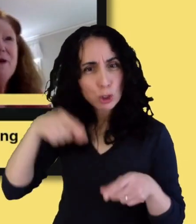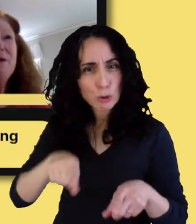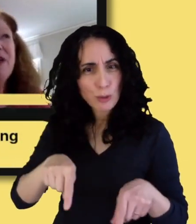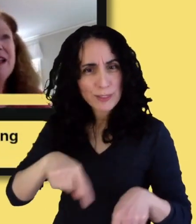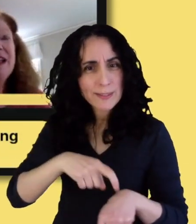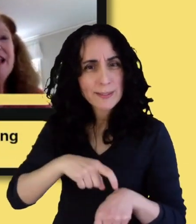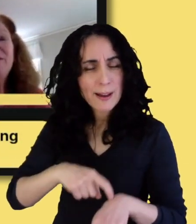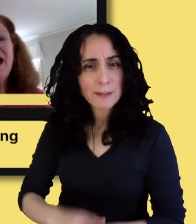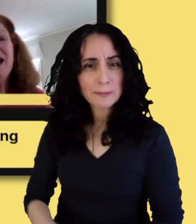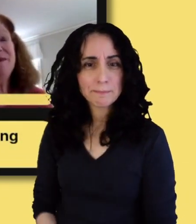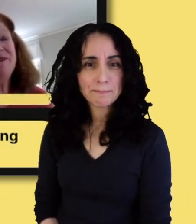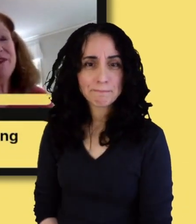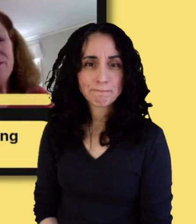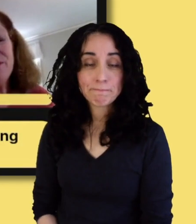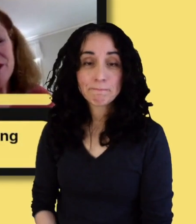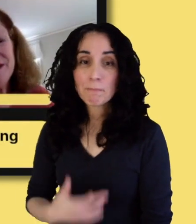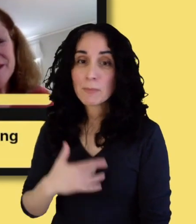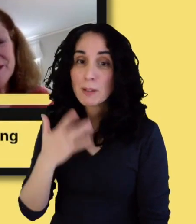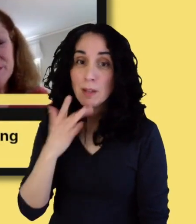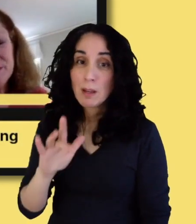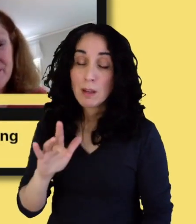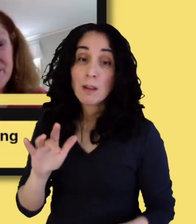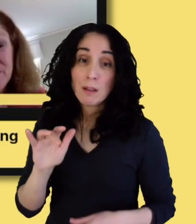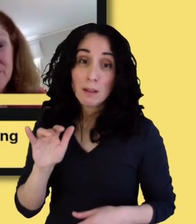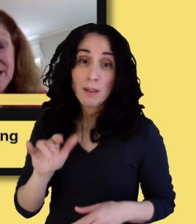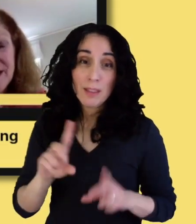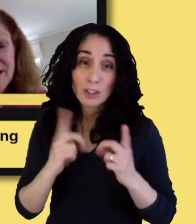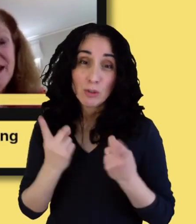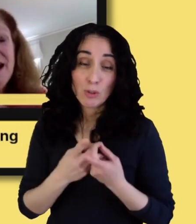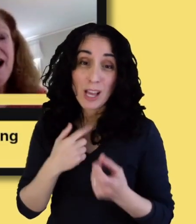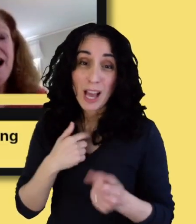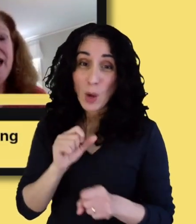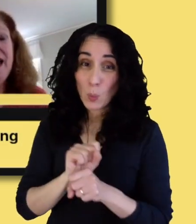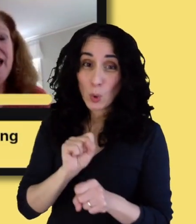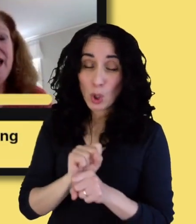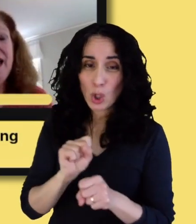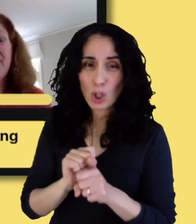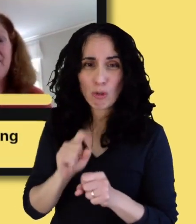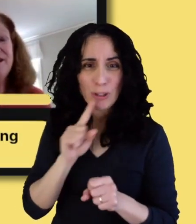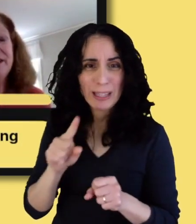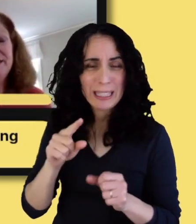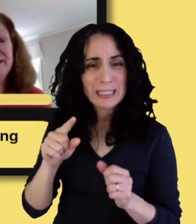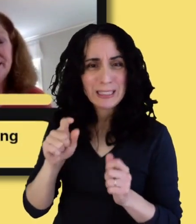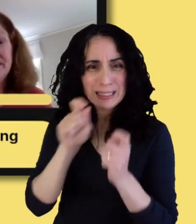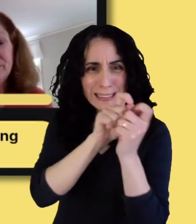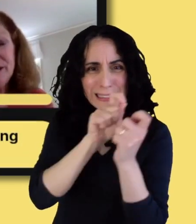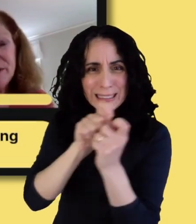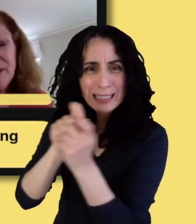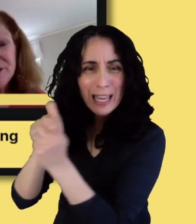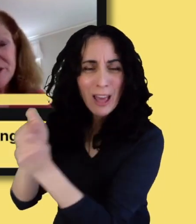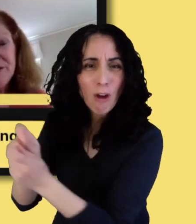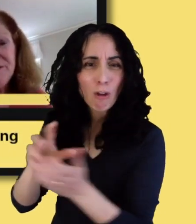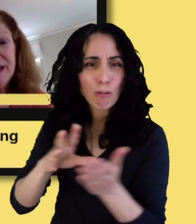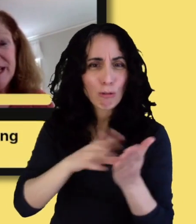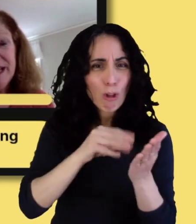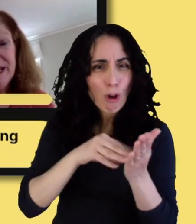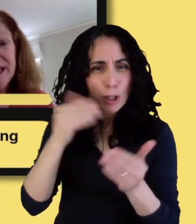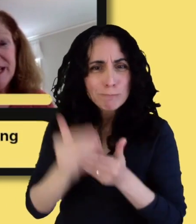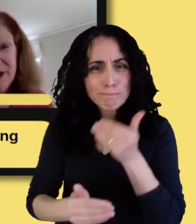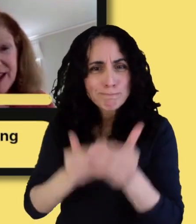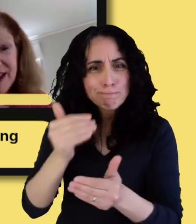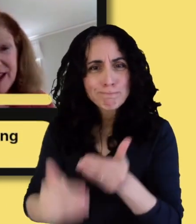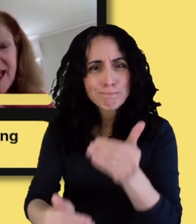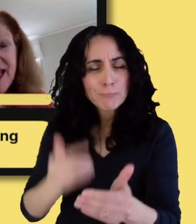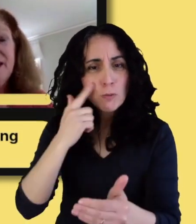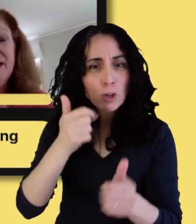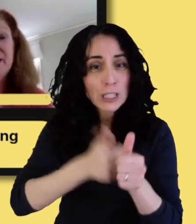Well, I've been very fortunate. The district that I work in has a very detailed learning progression for each grade,